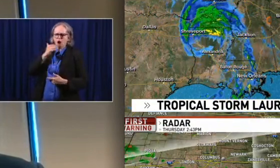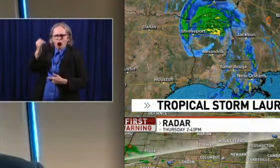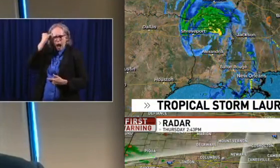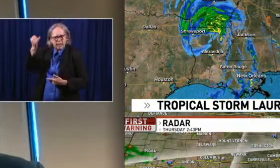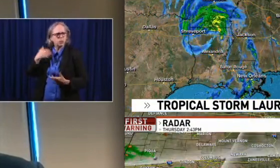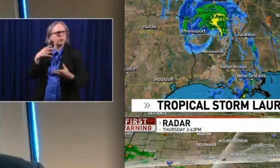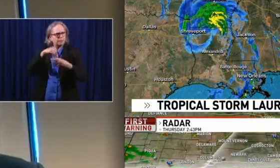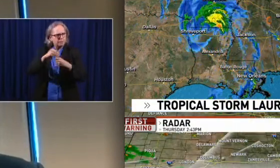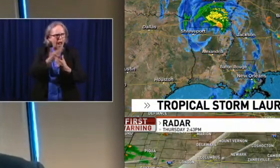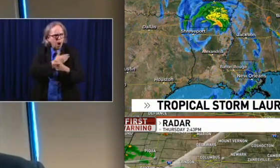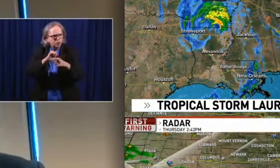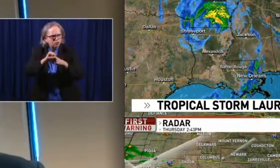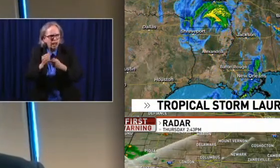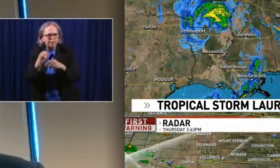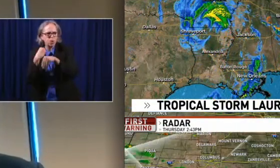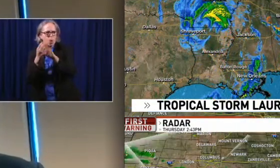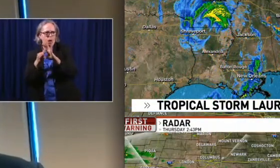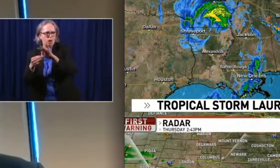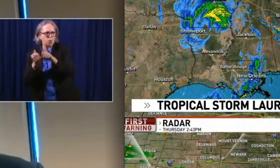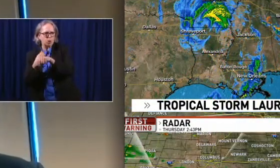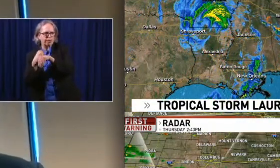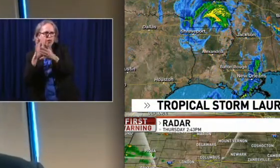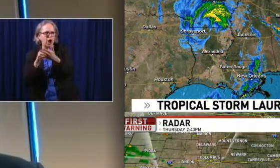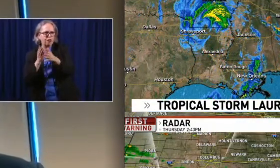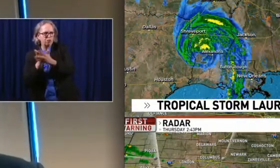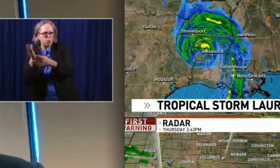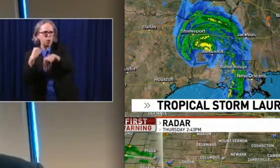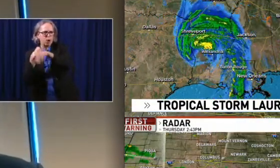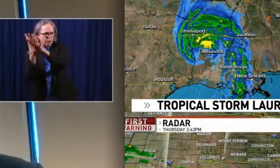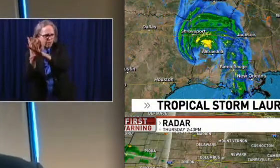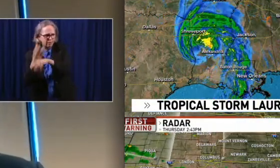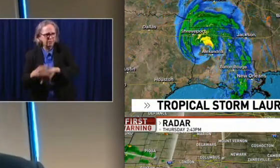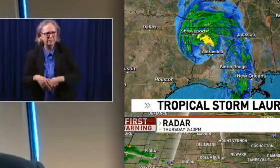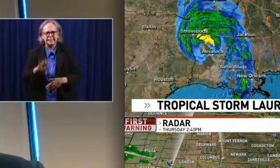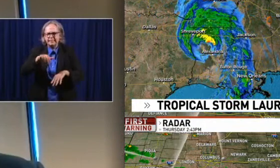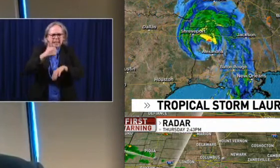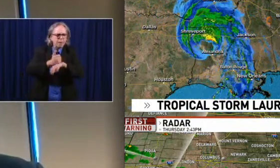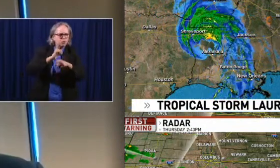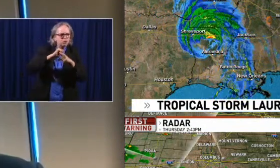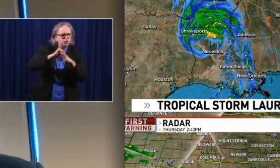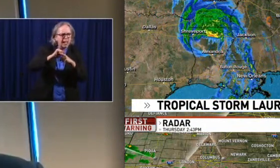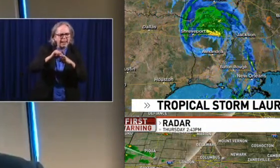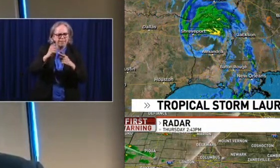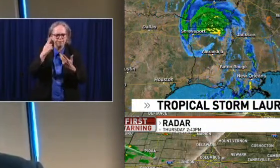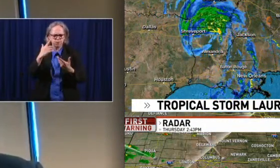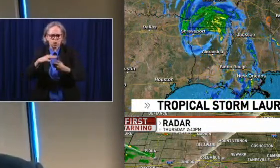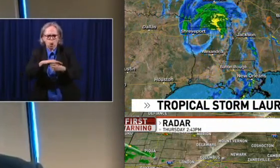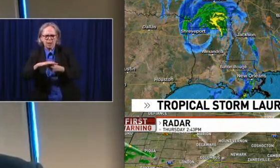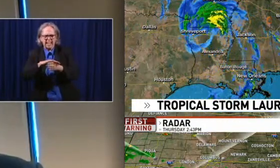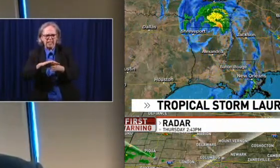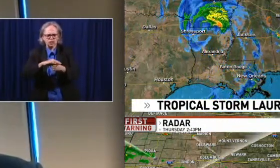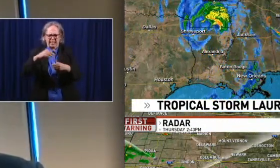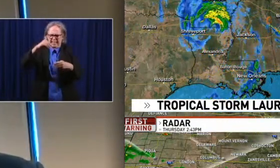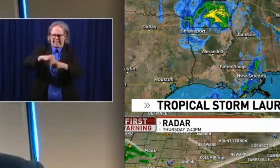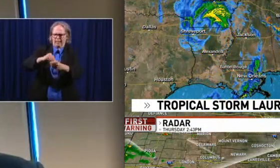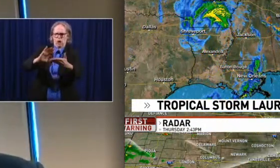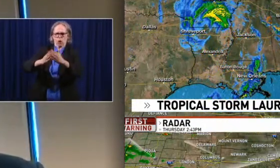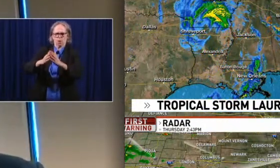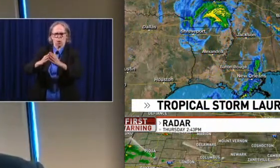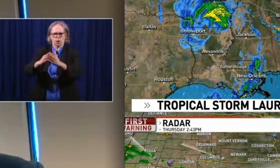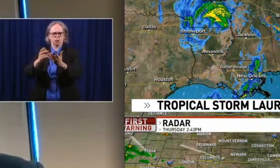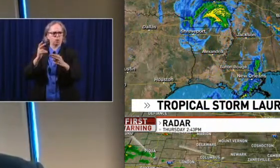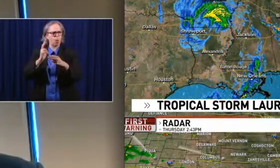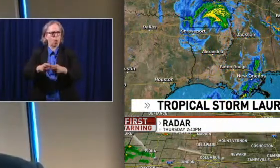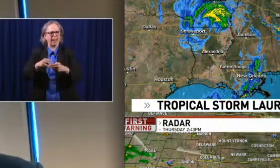having training locations within the communities called access centers. And as I indicated to you on the phone, we have established